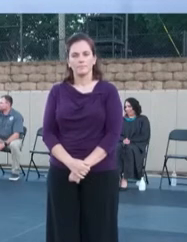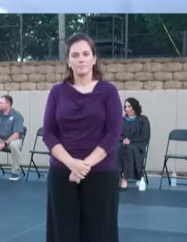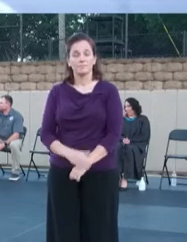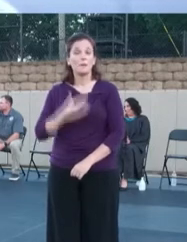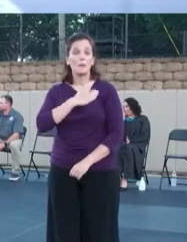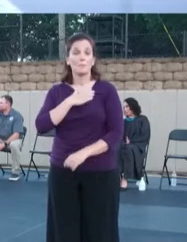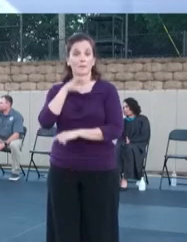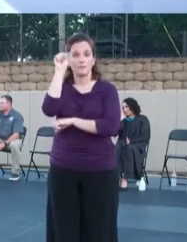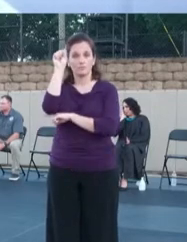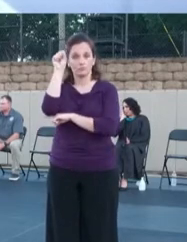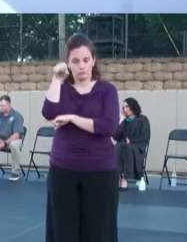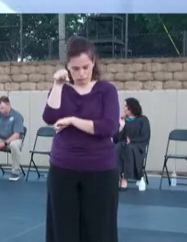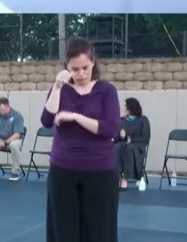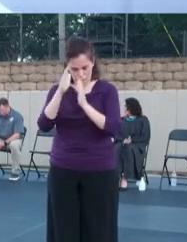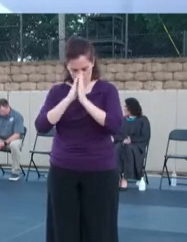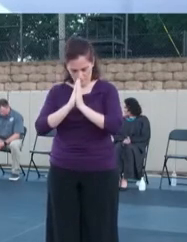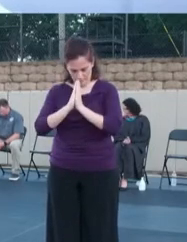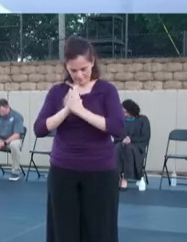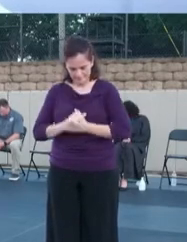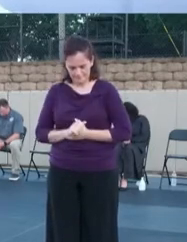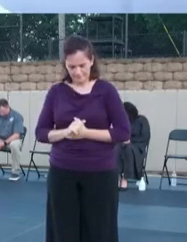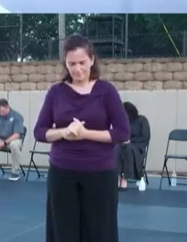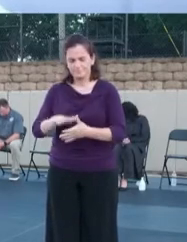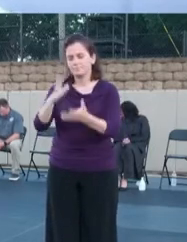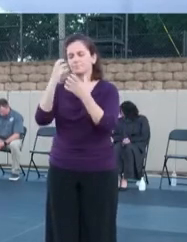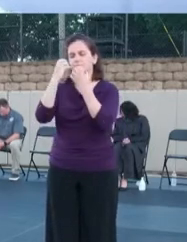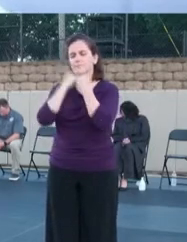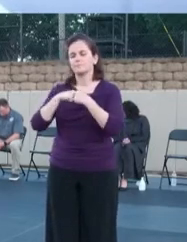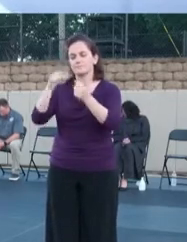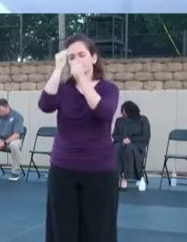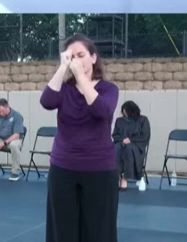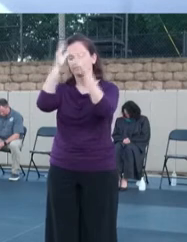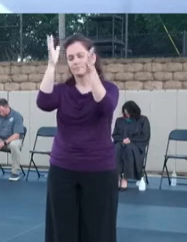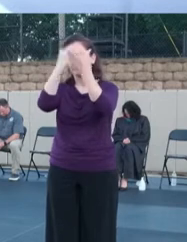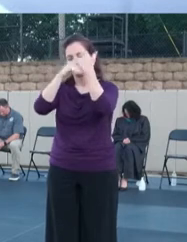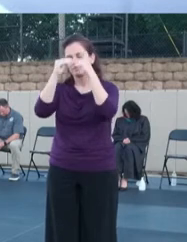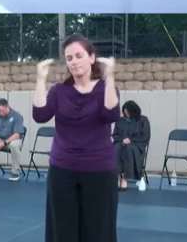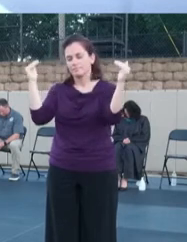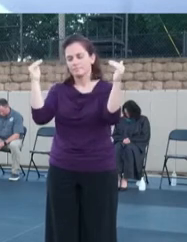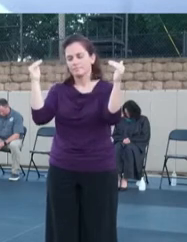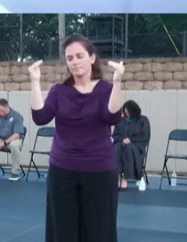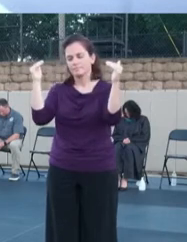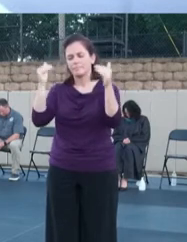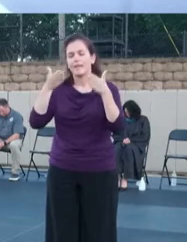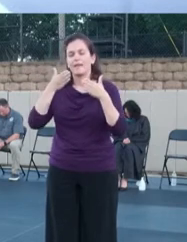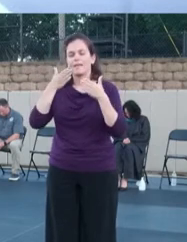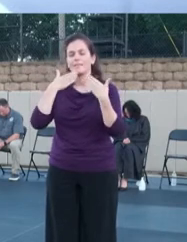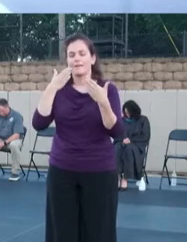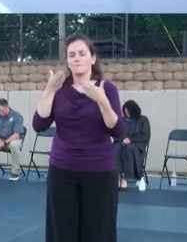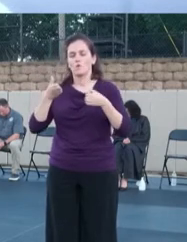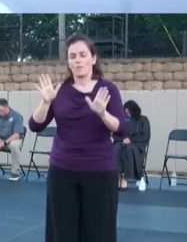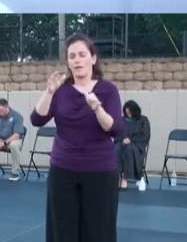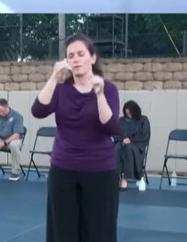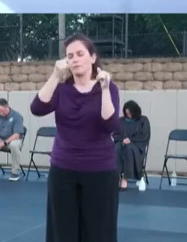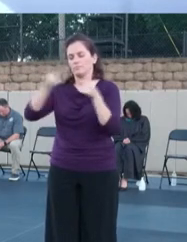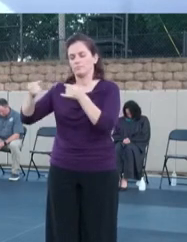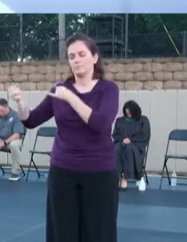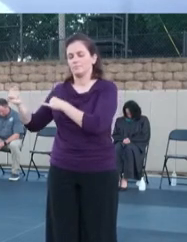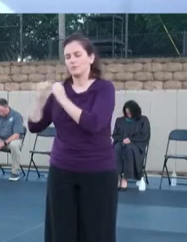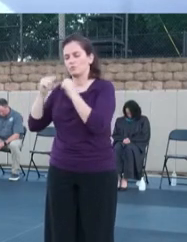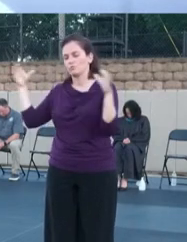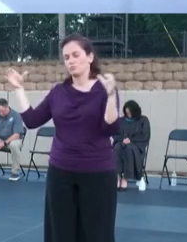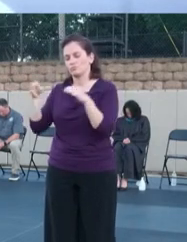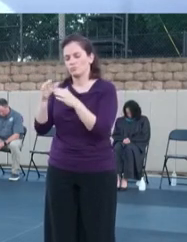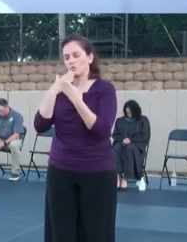Please bow your heads to pray. Dear Heavenly Father, thank you for allowing each of us to safely gather in